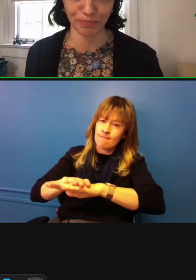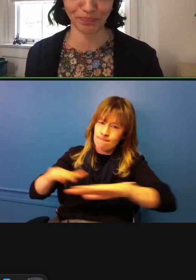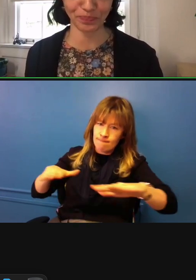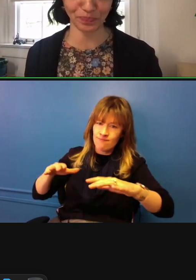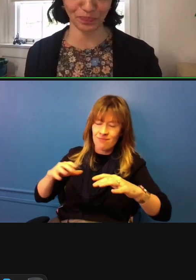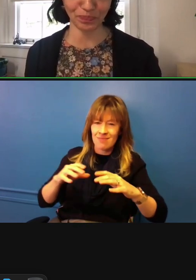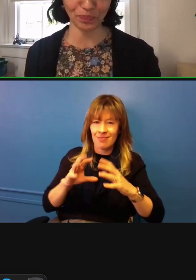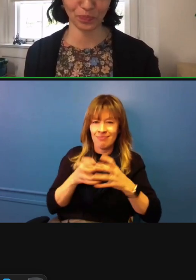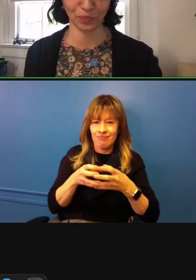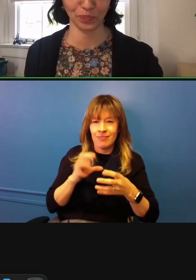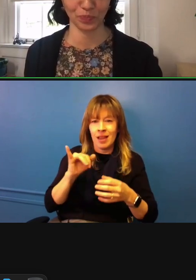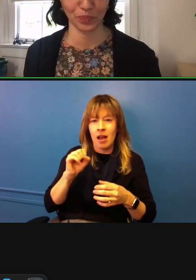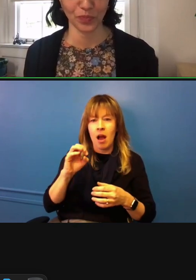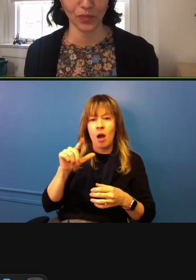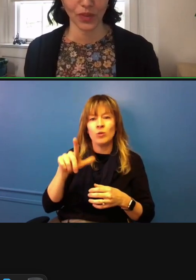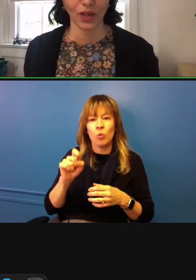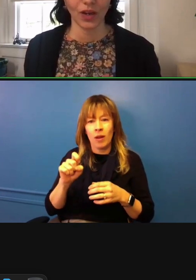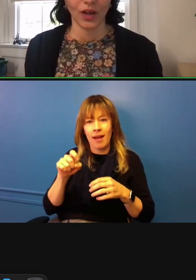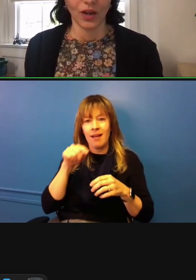movie.